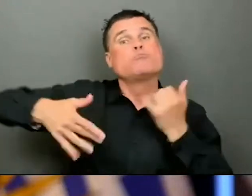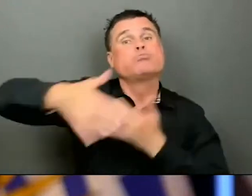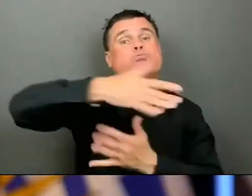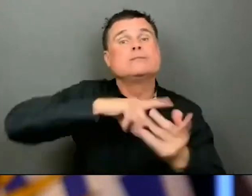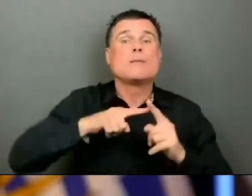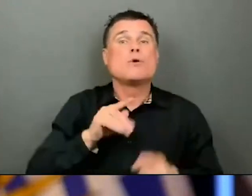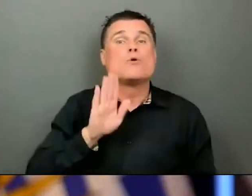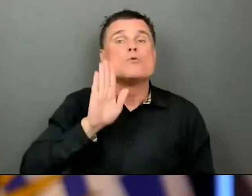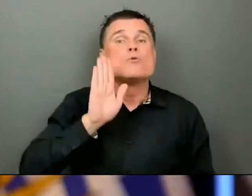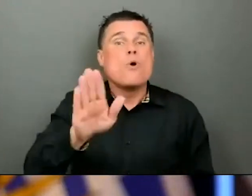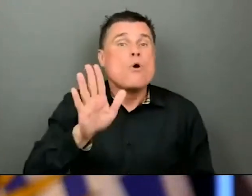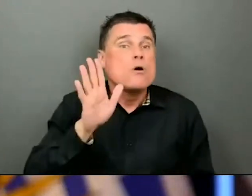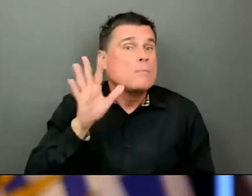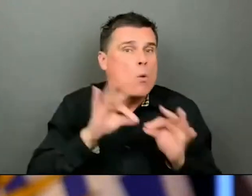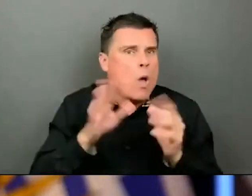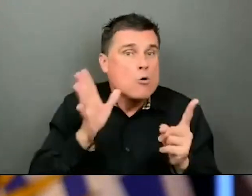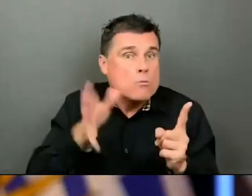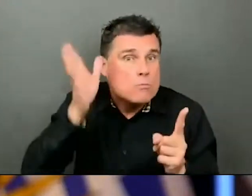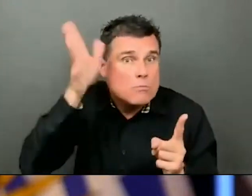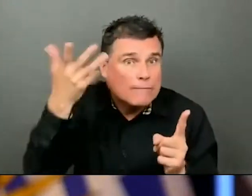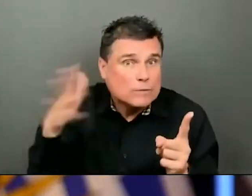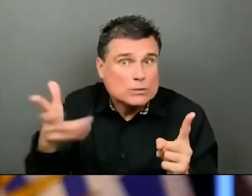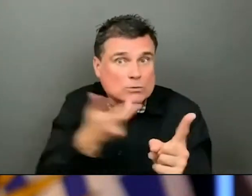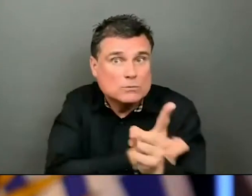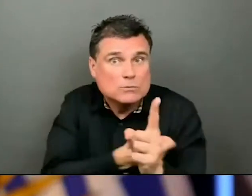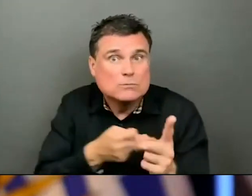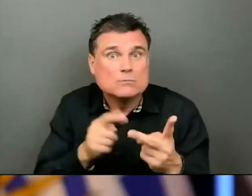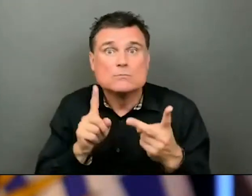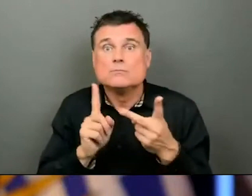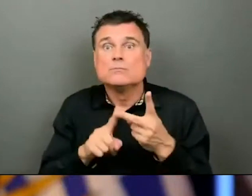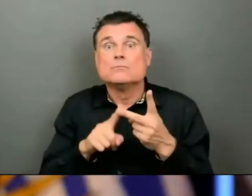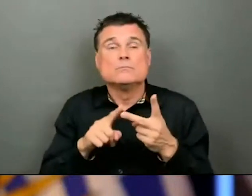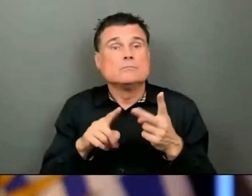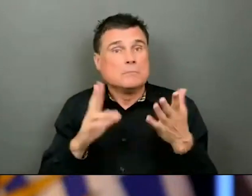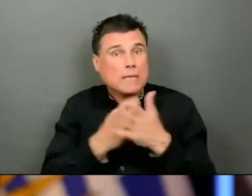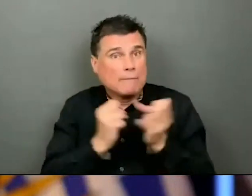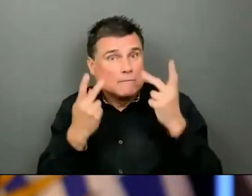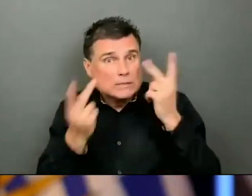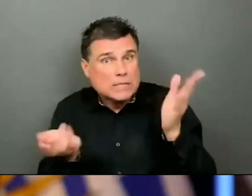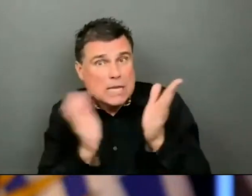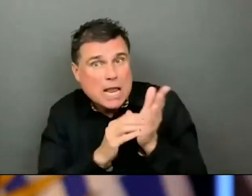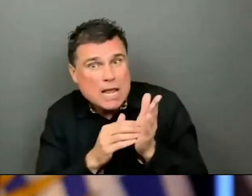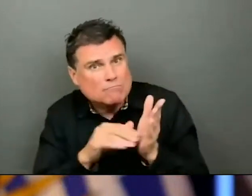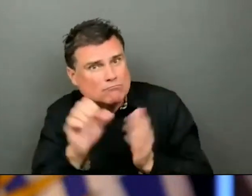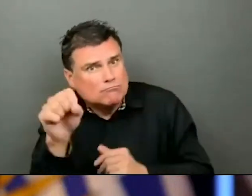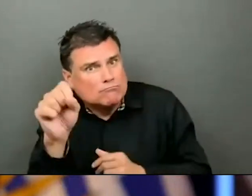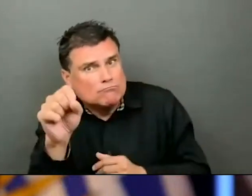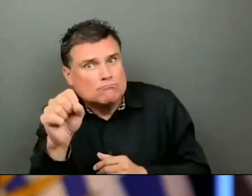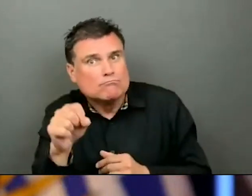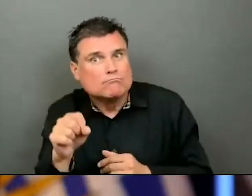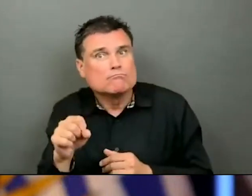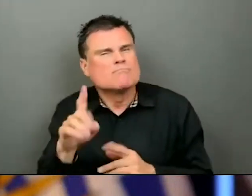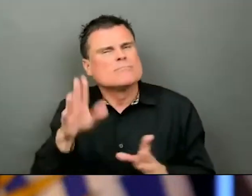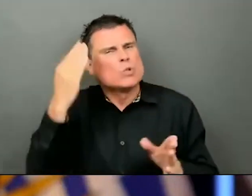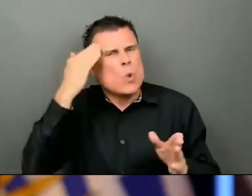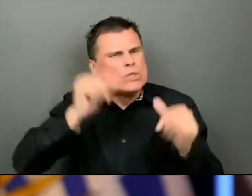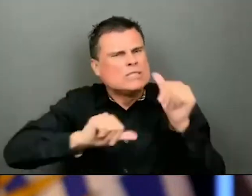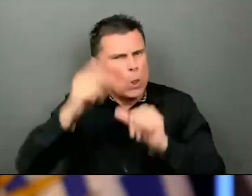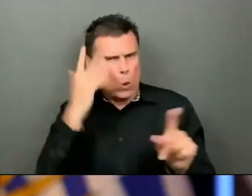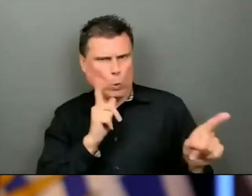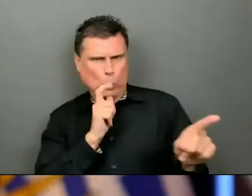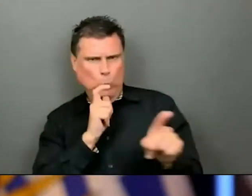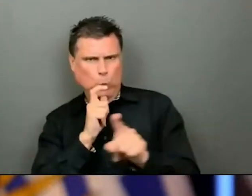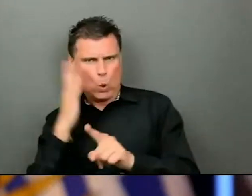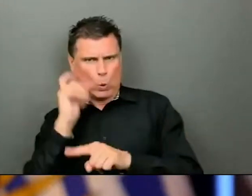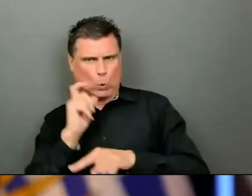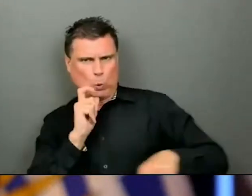they're going to be part of your social connections again with your grandkids, yeah, you know each other, you know what the risks are. Now's the